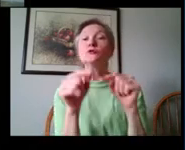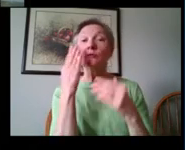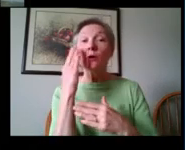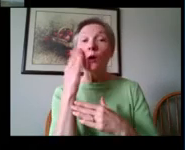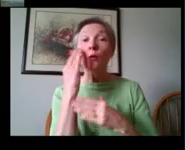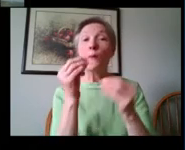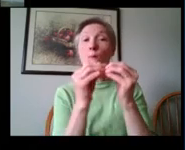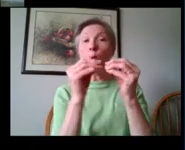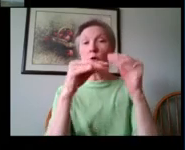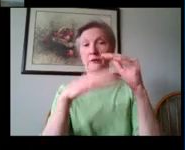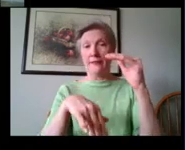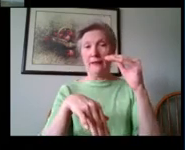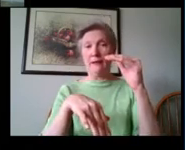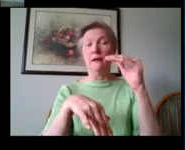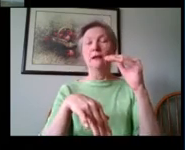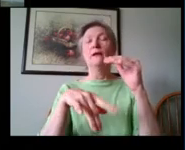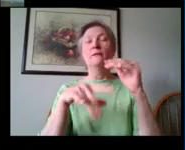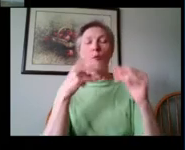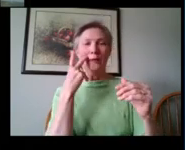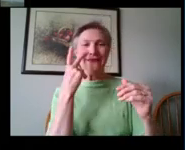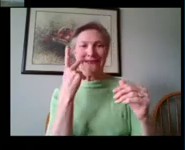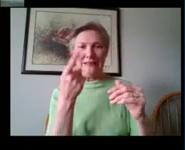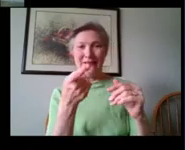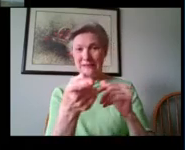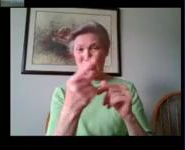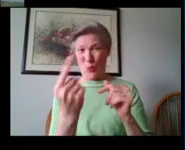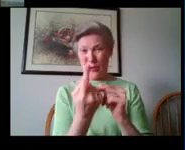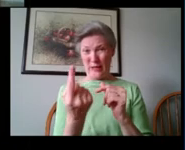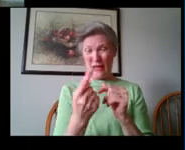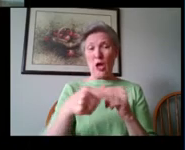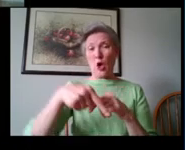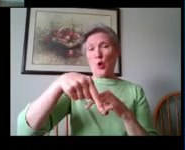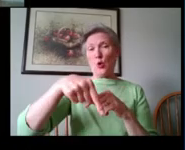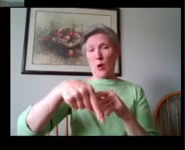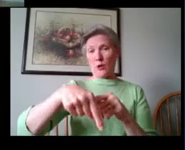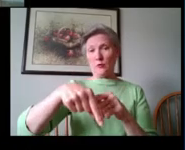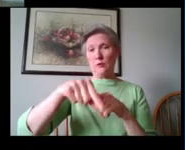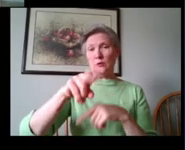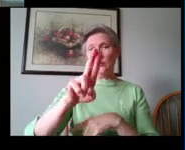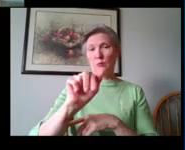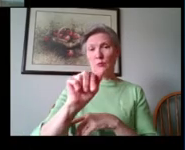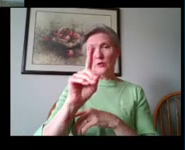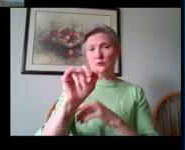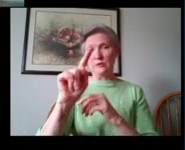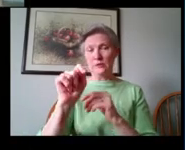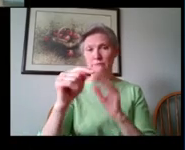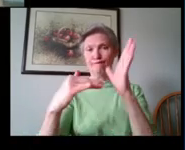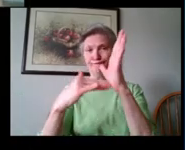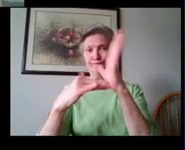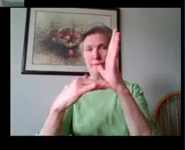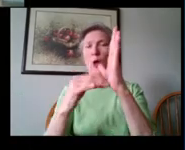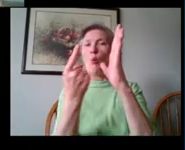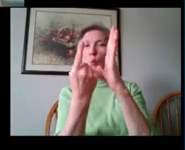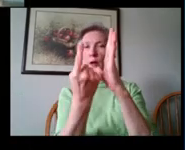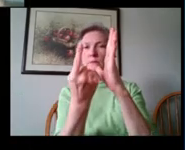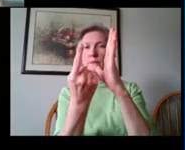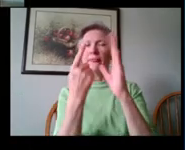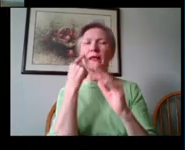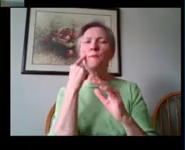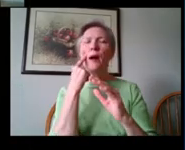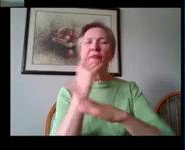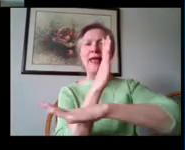there's more to this than what we see here in 4th grade. All right, so let's think about these axes